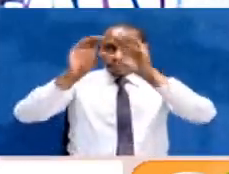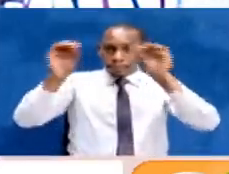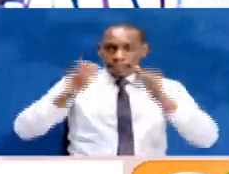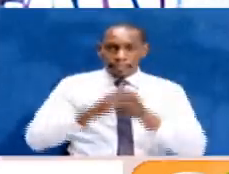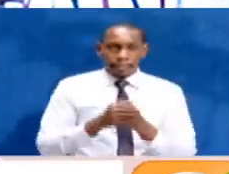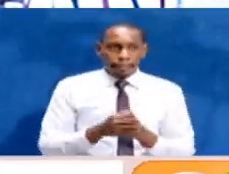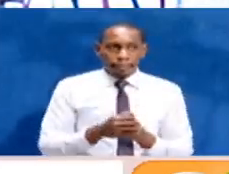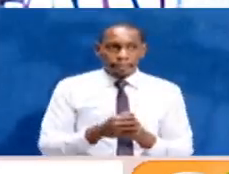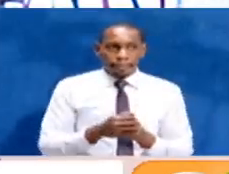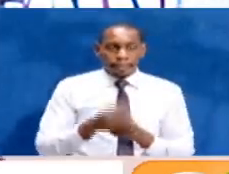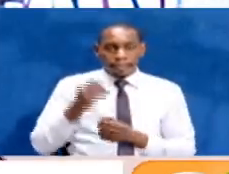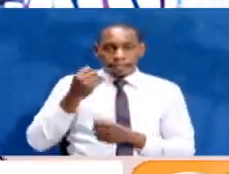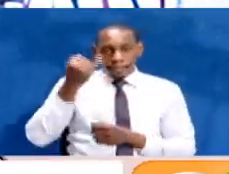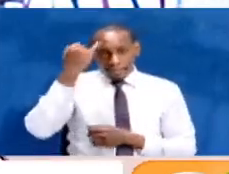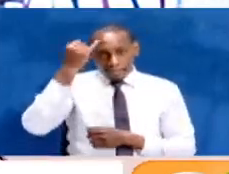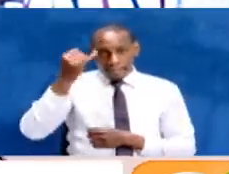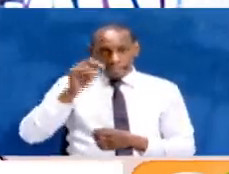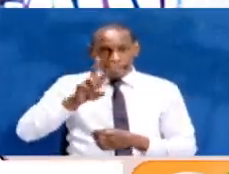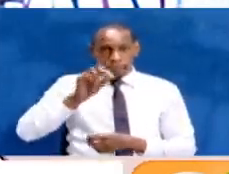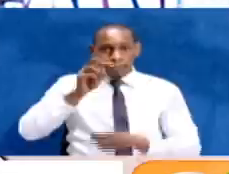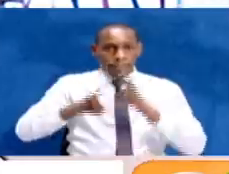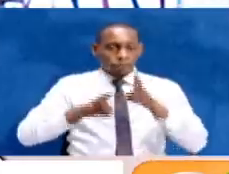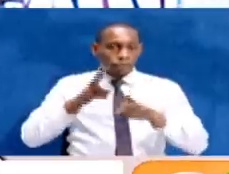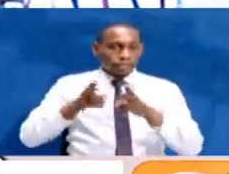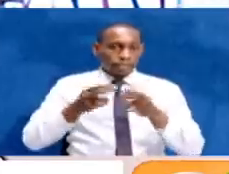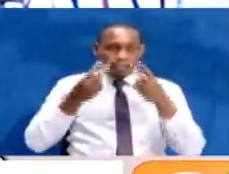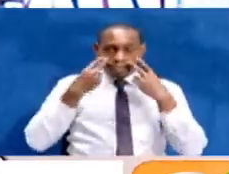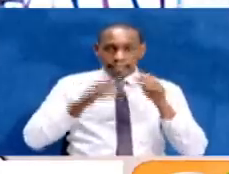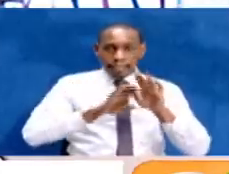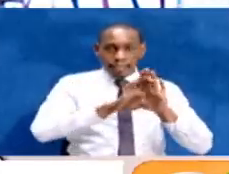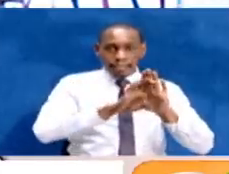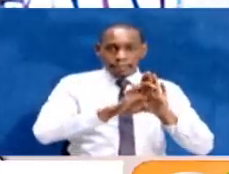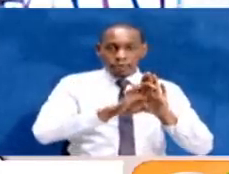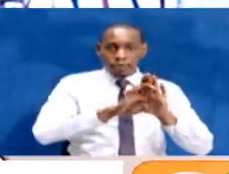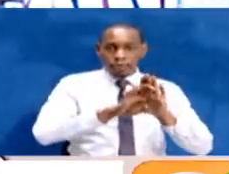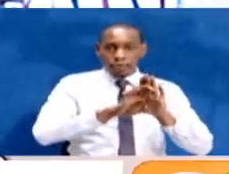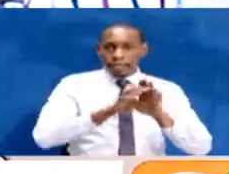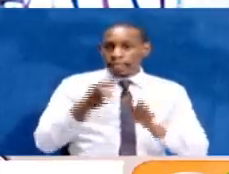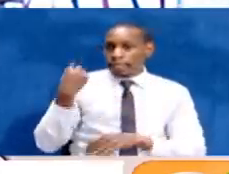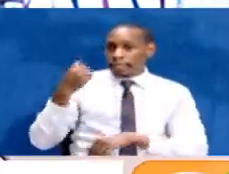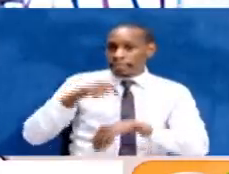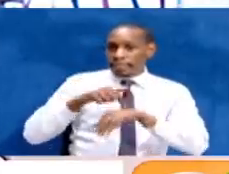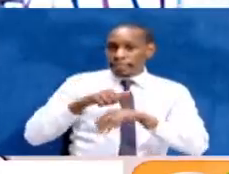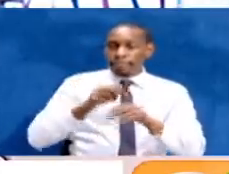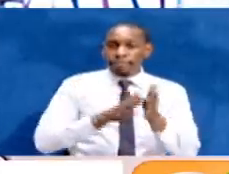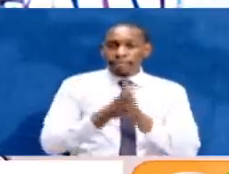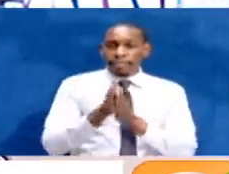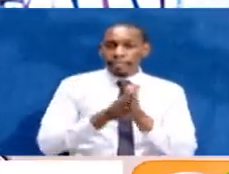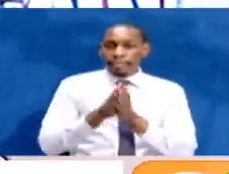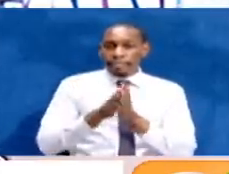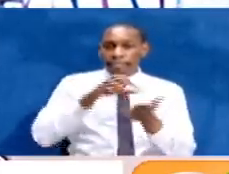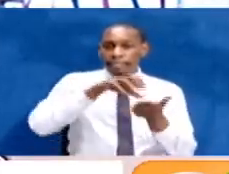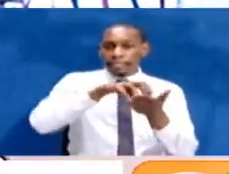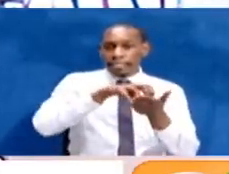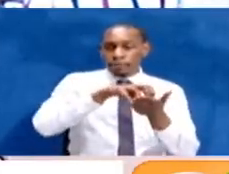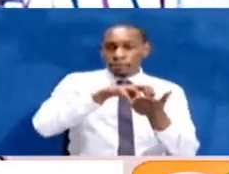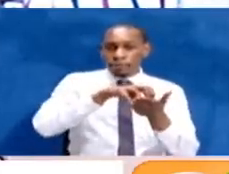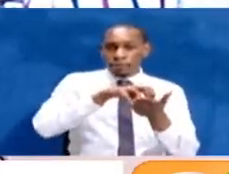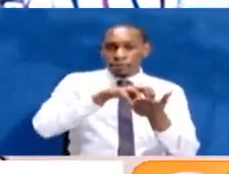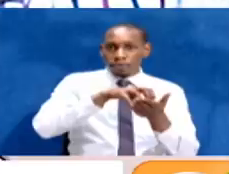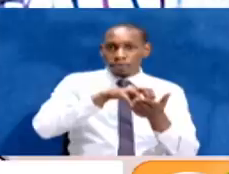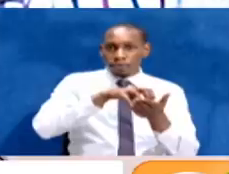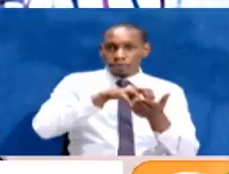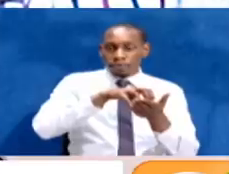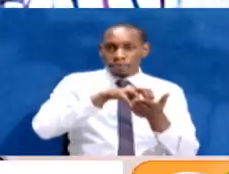own ideas about 2022. I mean, I've seen, for example, the last couple of days, a very interesting trend, almost kind